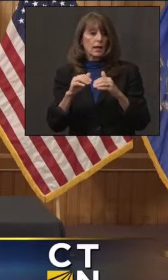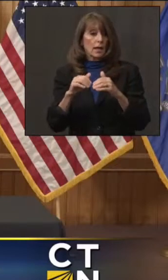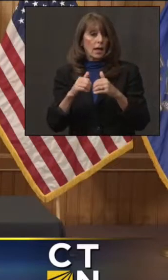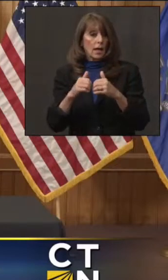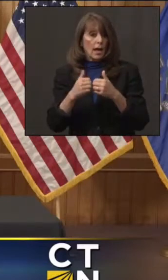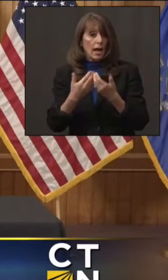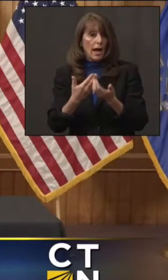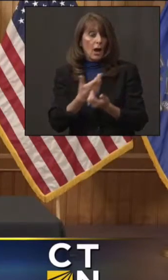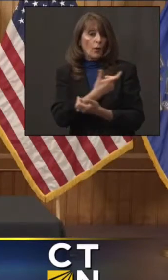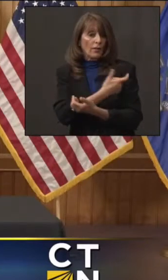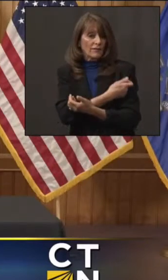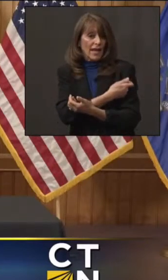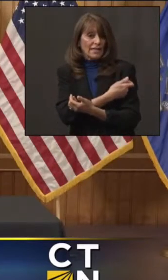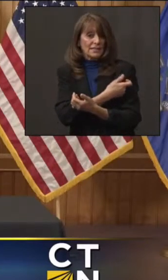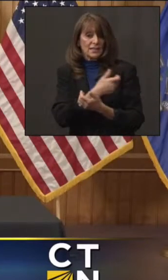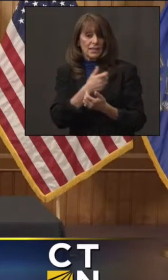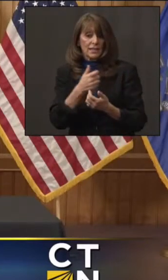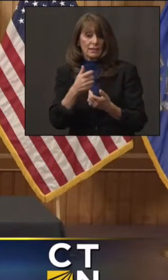Back to you, Deirdre.